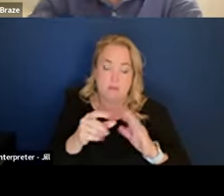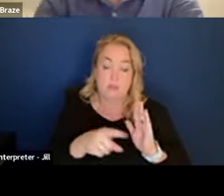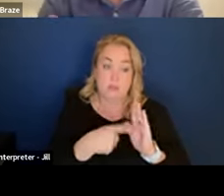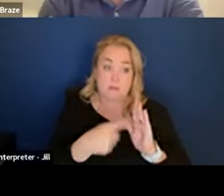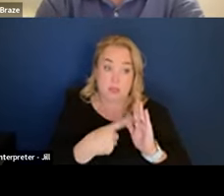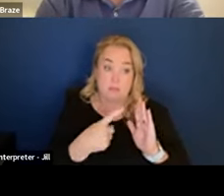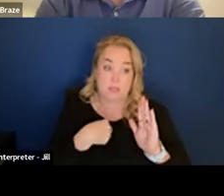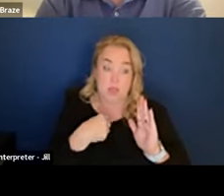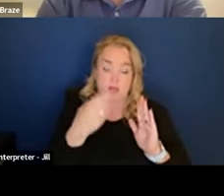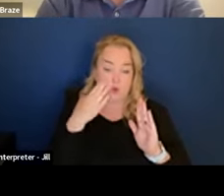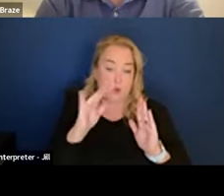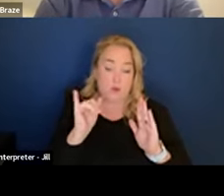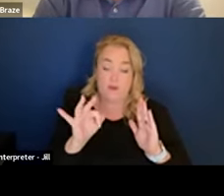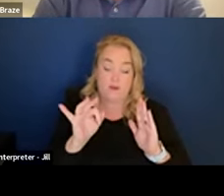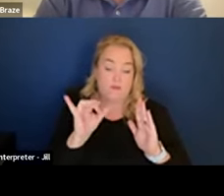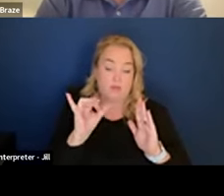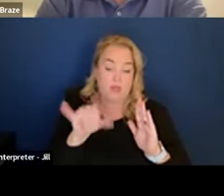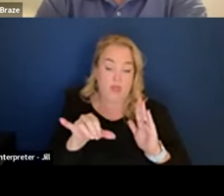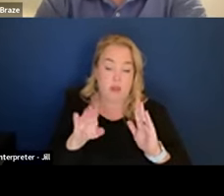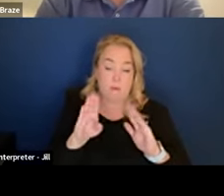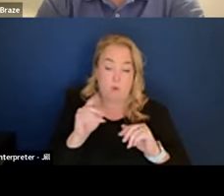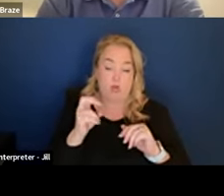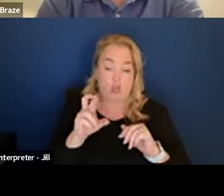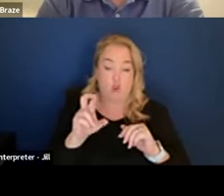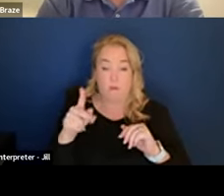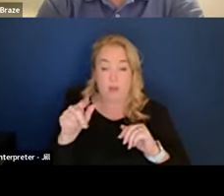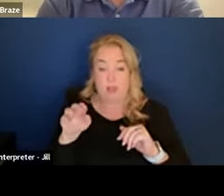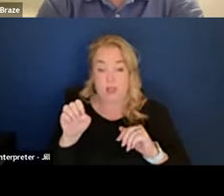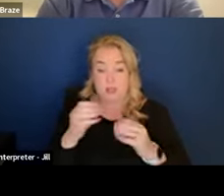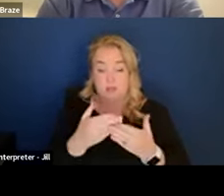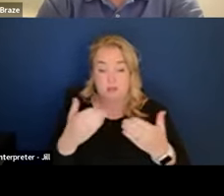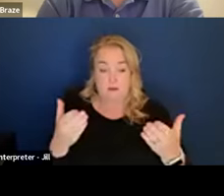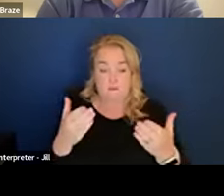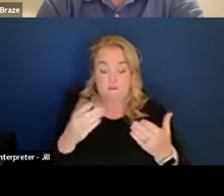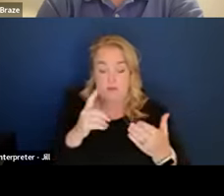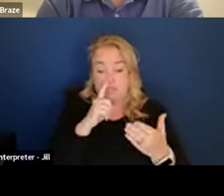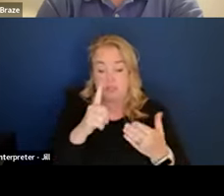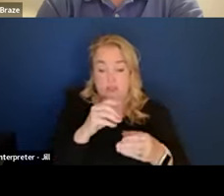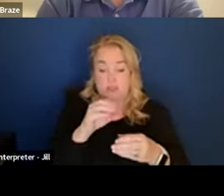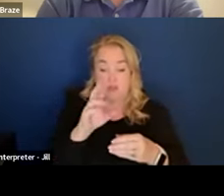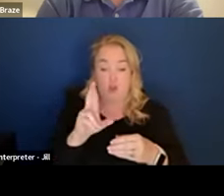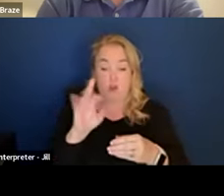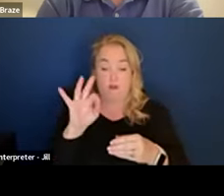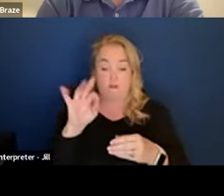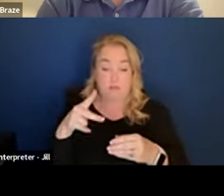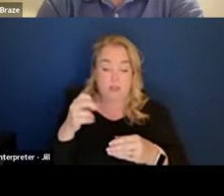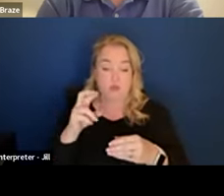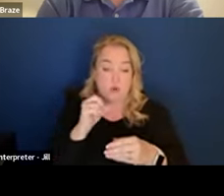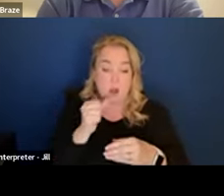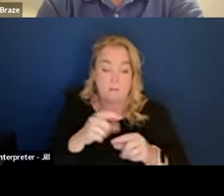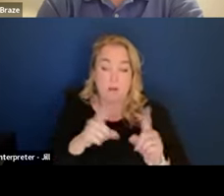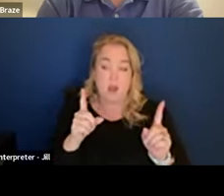sometimes I think, I don't know if it's that boilerplate stuff gets into the proposals. I mean, the RFPs or not,